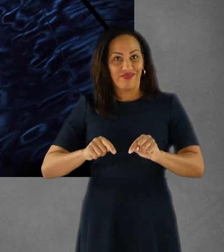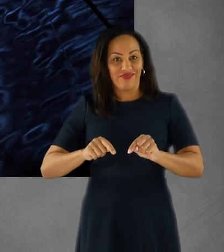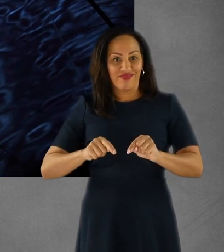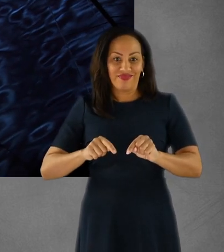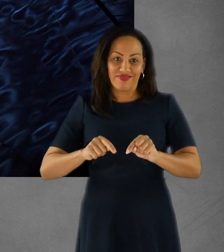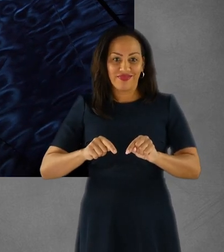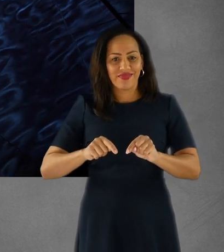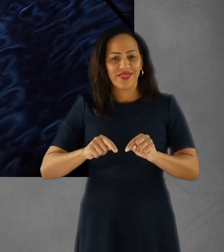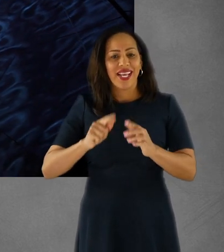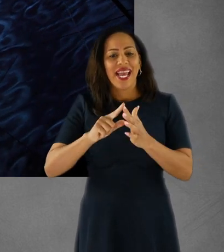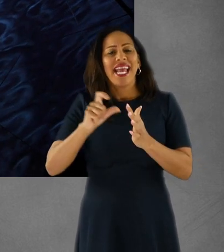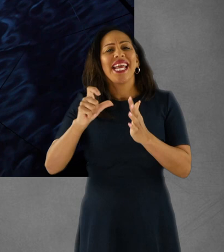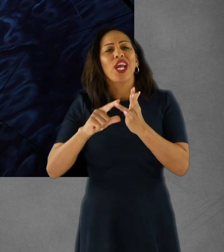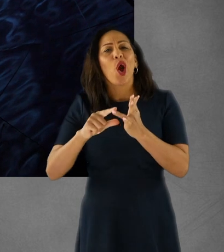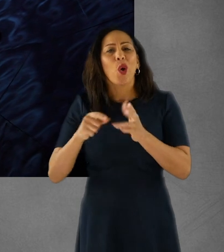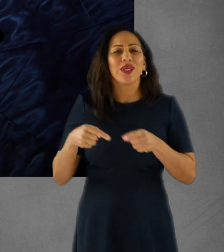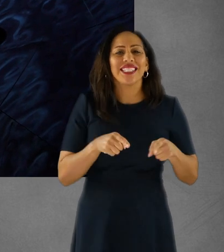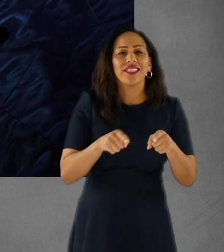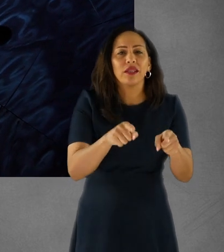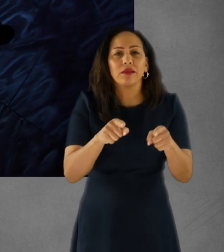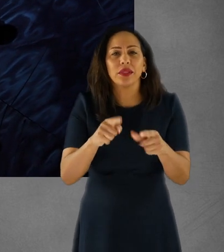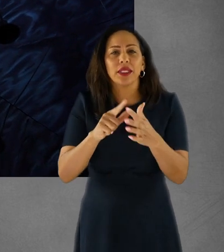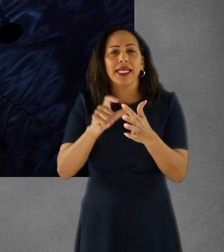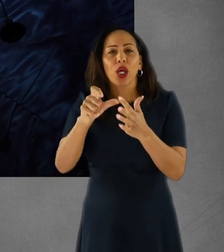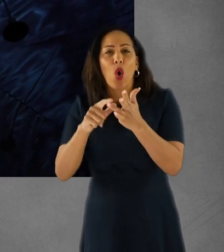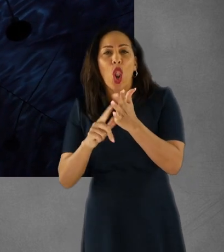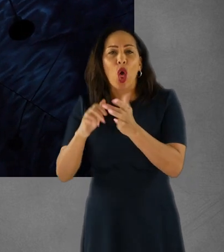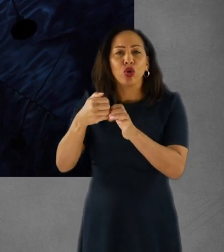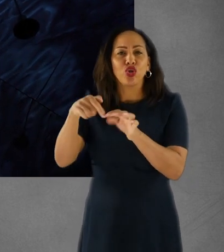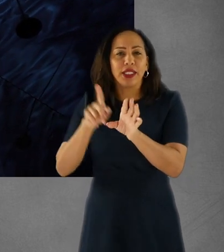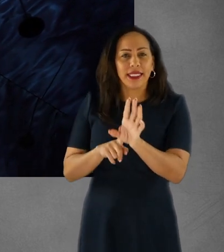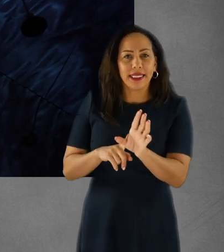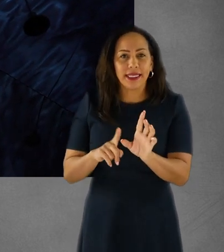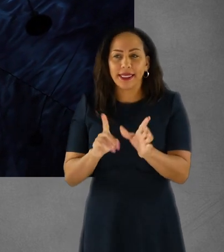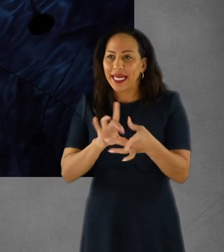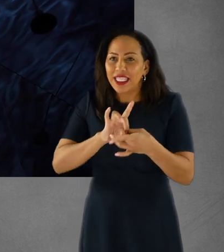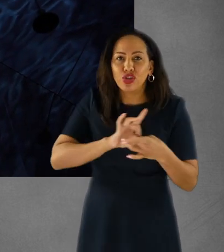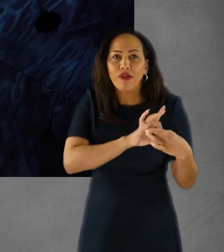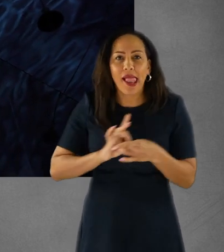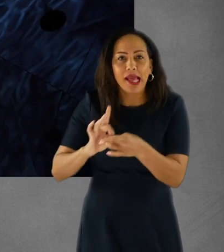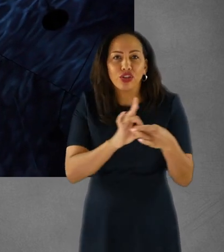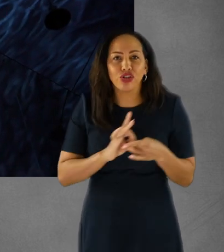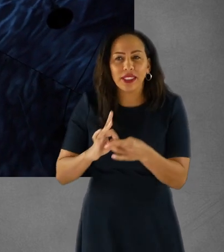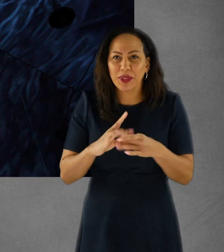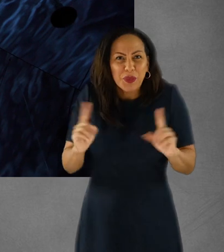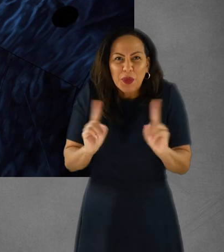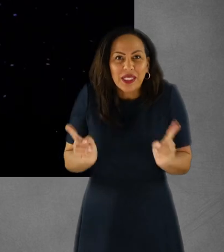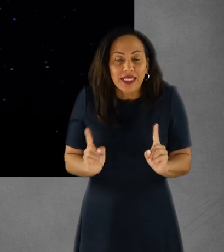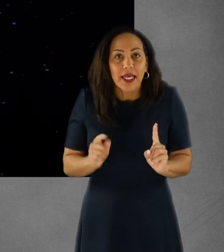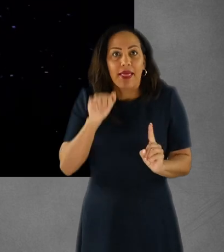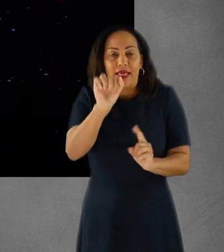what our ecosystem and what ecology as a series of networked and interrelationships really